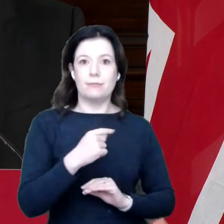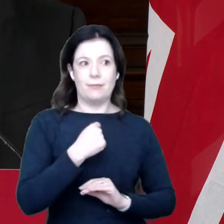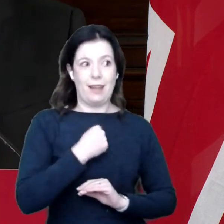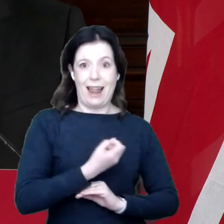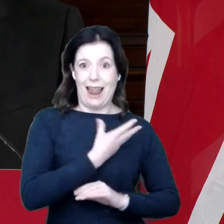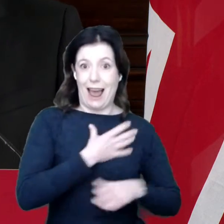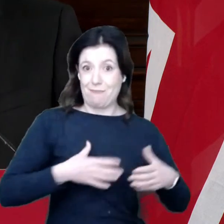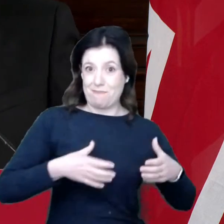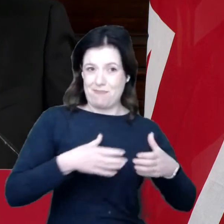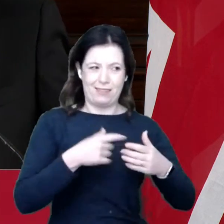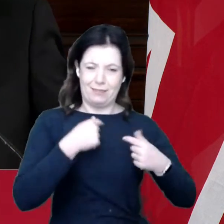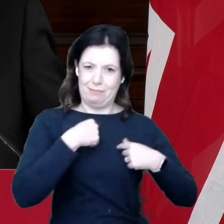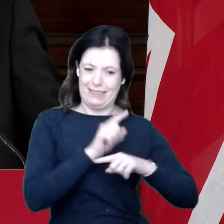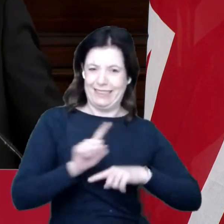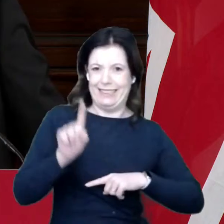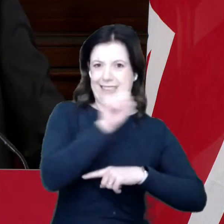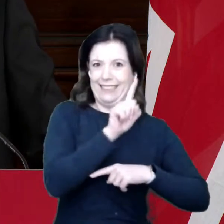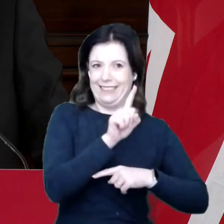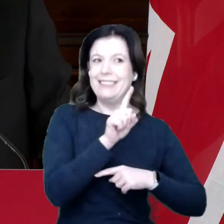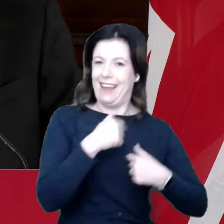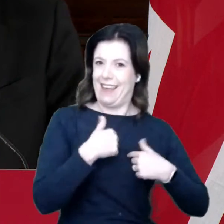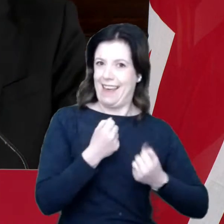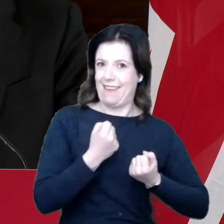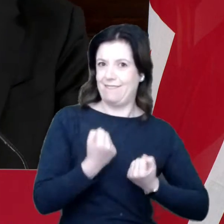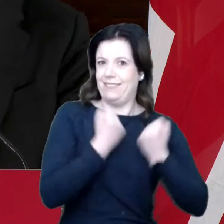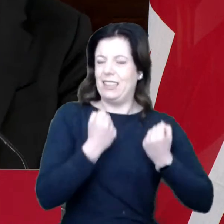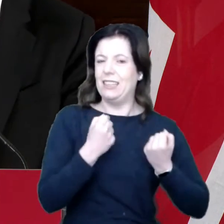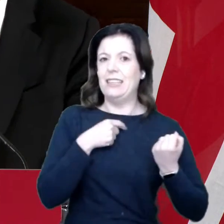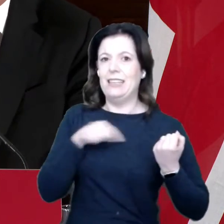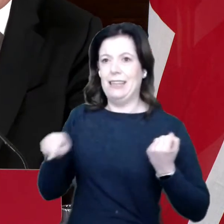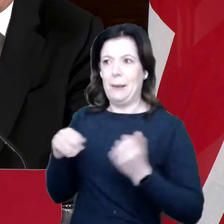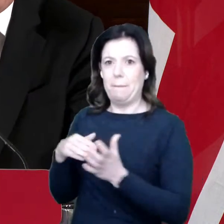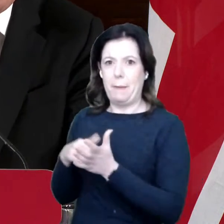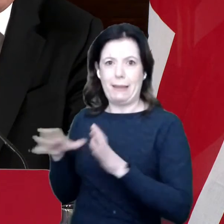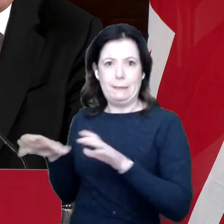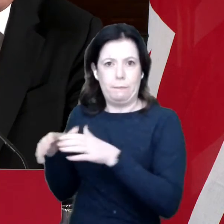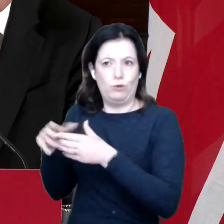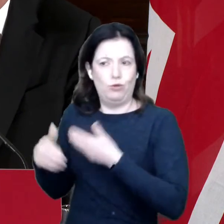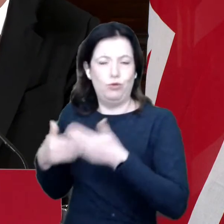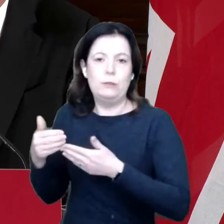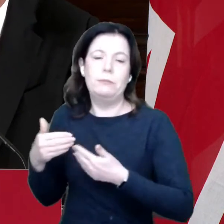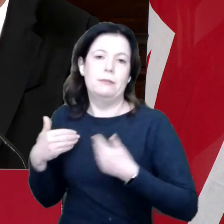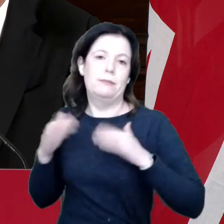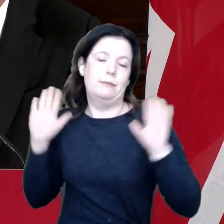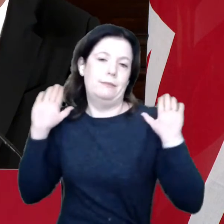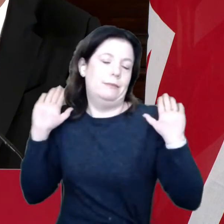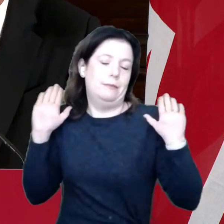but that one is not for me, I'm afraid. But look, whatever